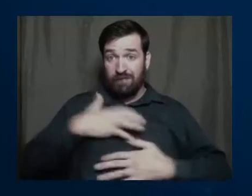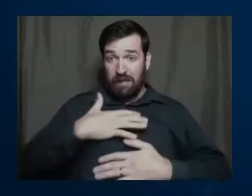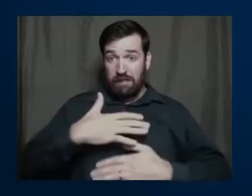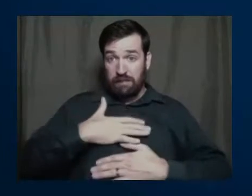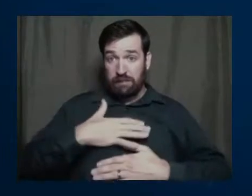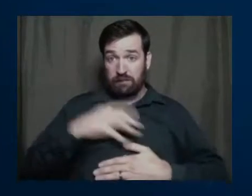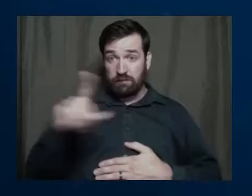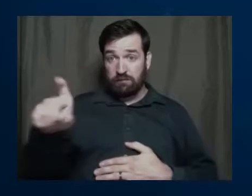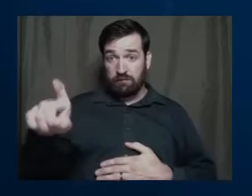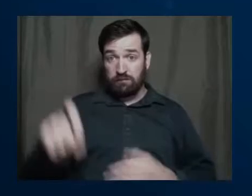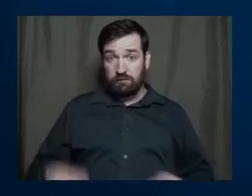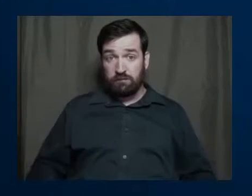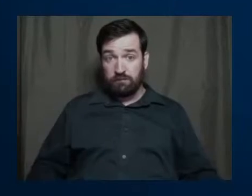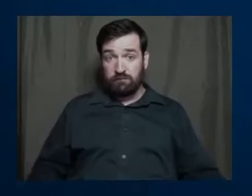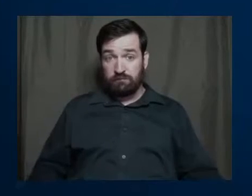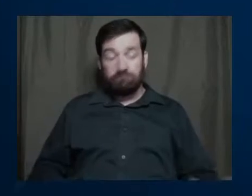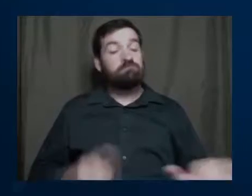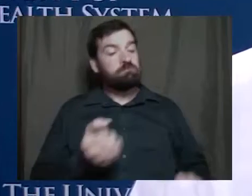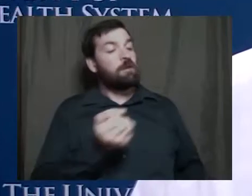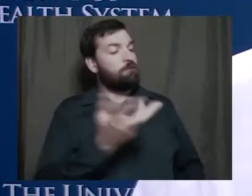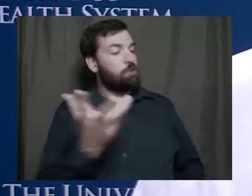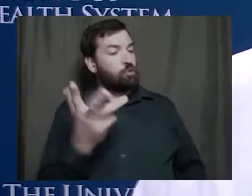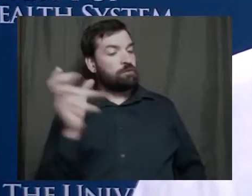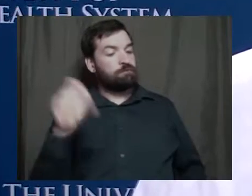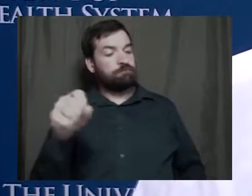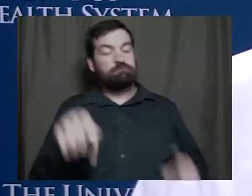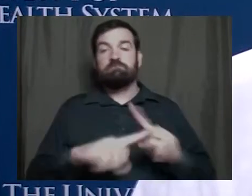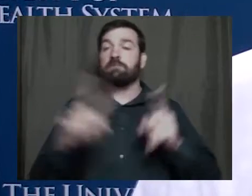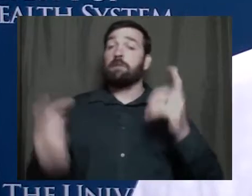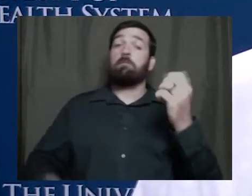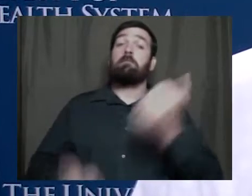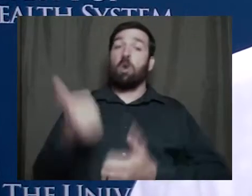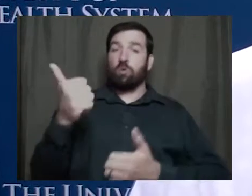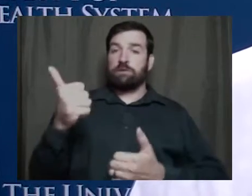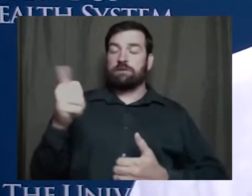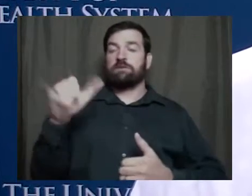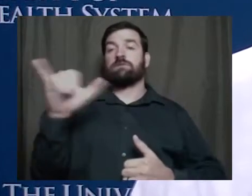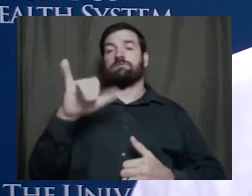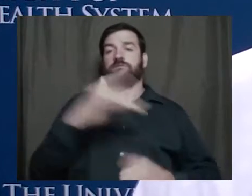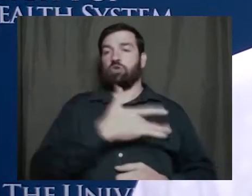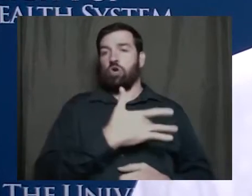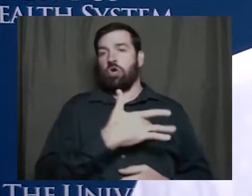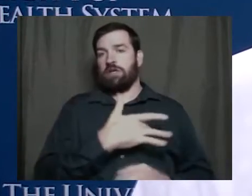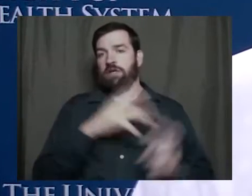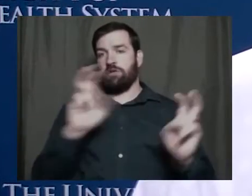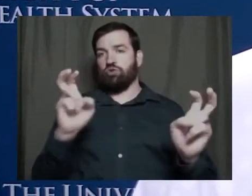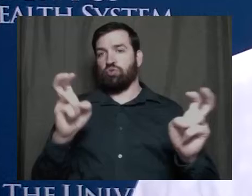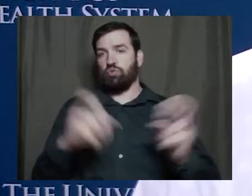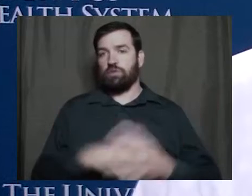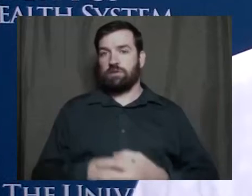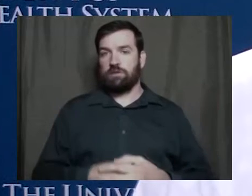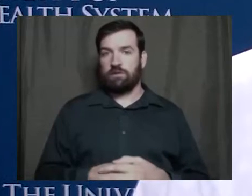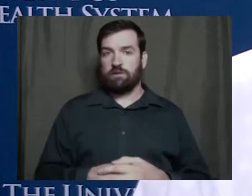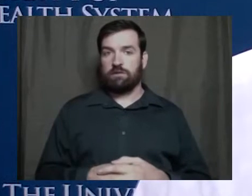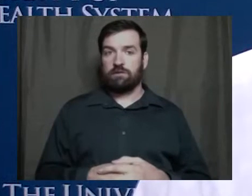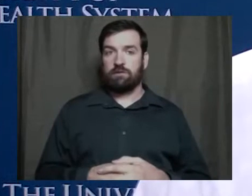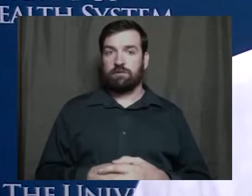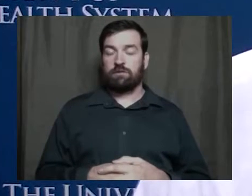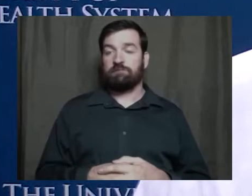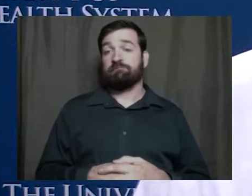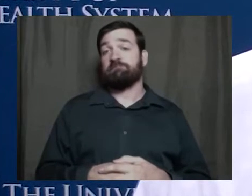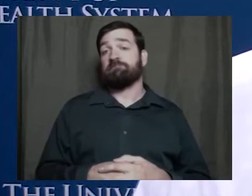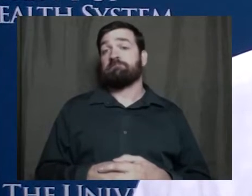There's a few, but the majority of them are probably dealing with more of the cardiac issues, and really probably seeing more